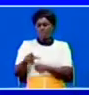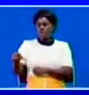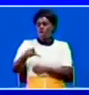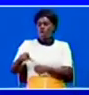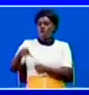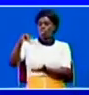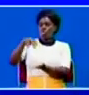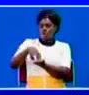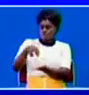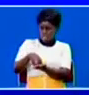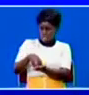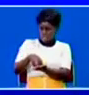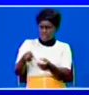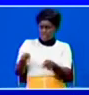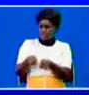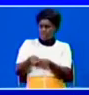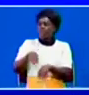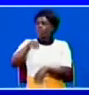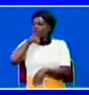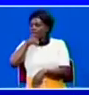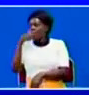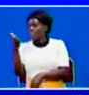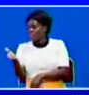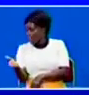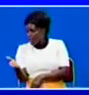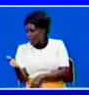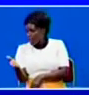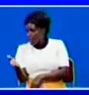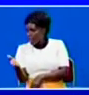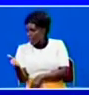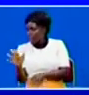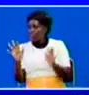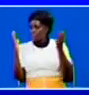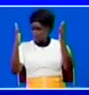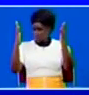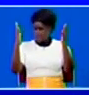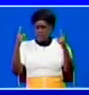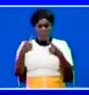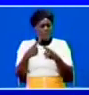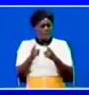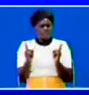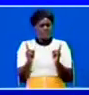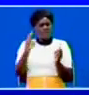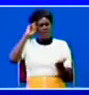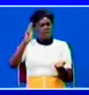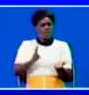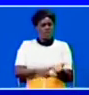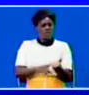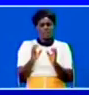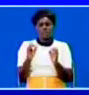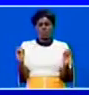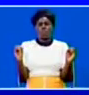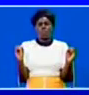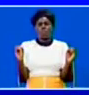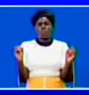content. And then there was the NASA presidential candidate Raila Odinga, who attended the ceremony but somehow was never